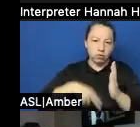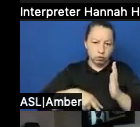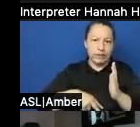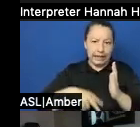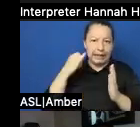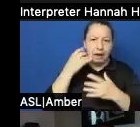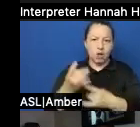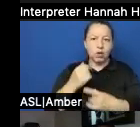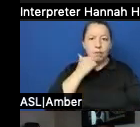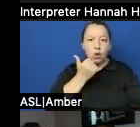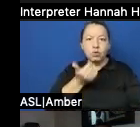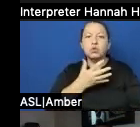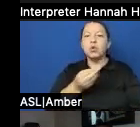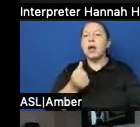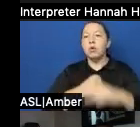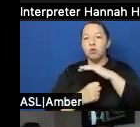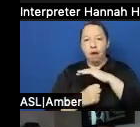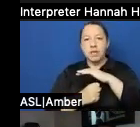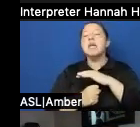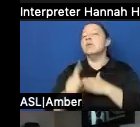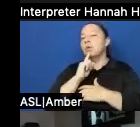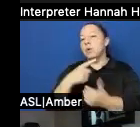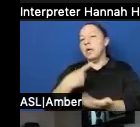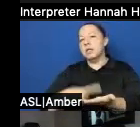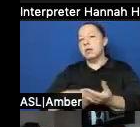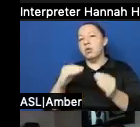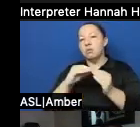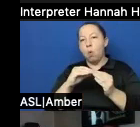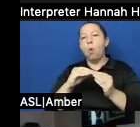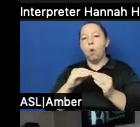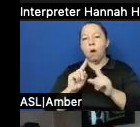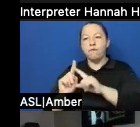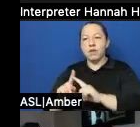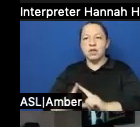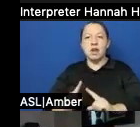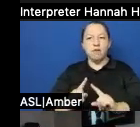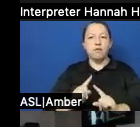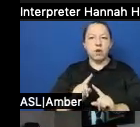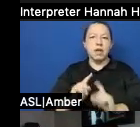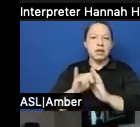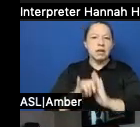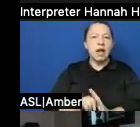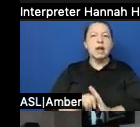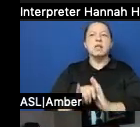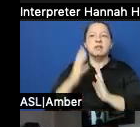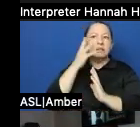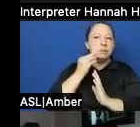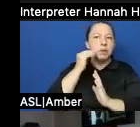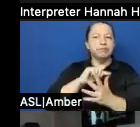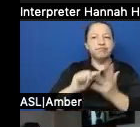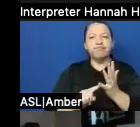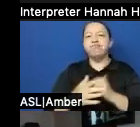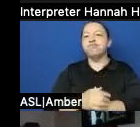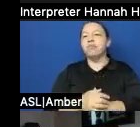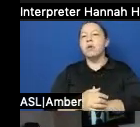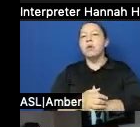prostitution and trafficking. It really talks about more of the intersections. Or I'll just go through the first few. 79% of